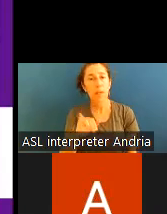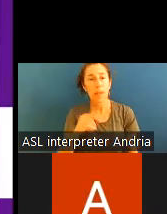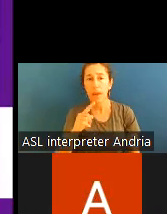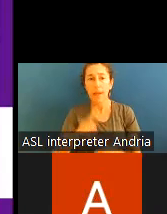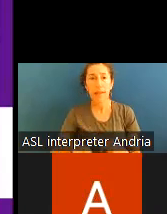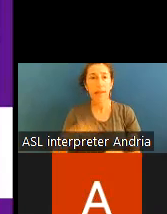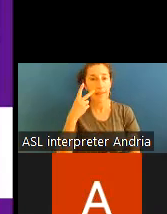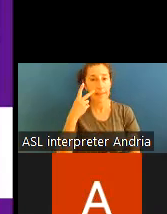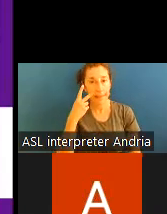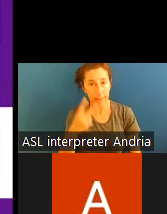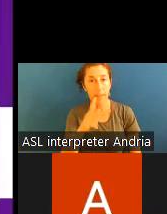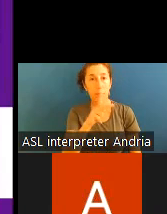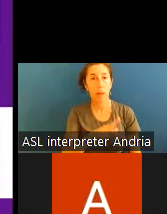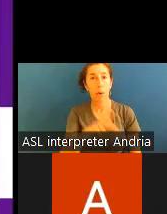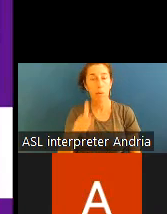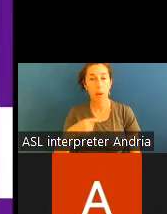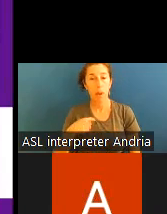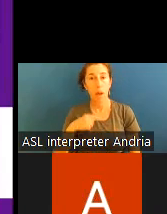interpreters.